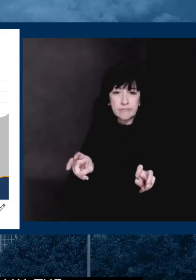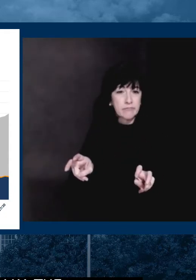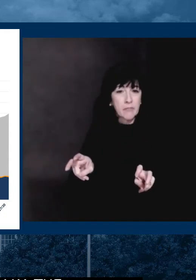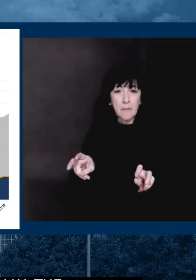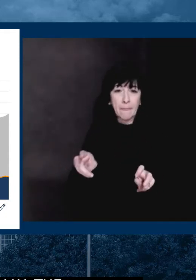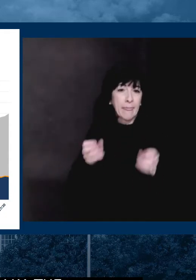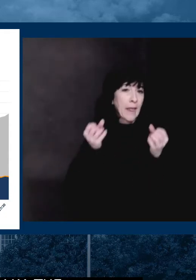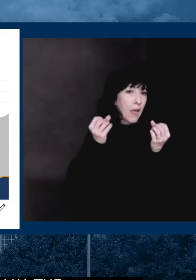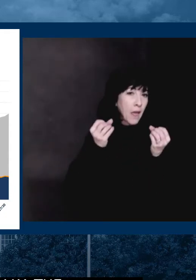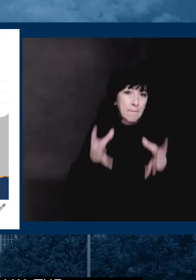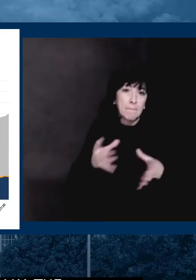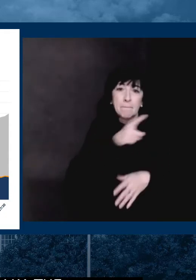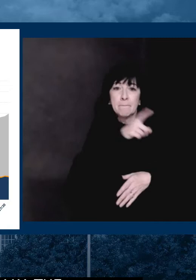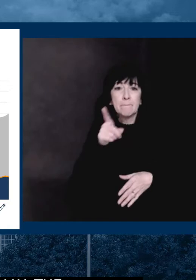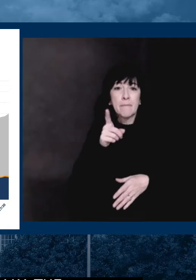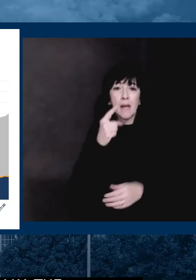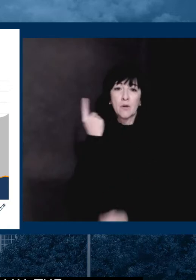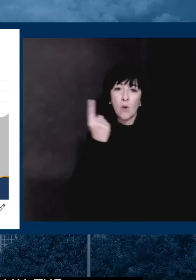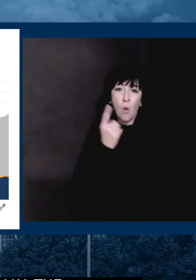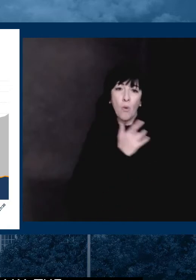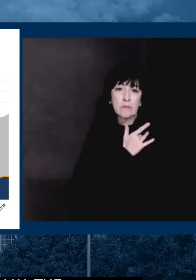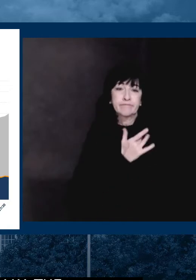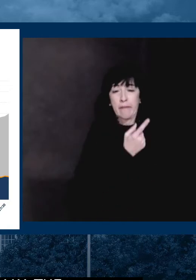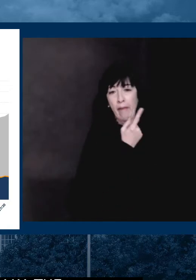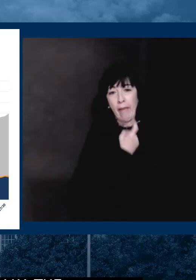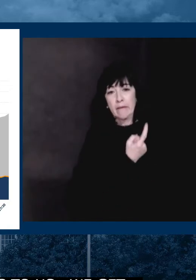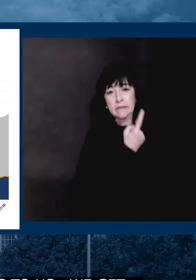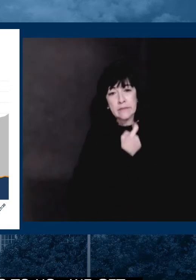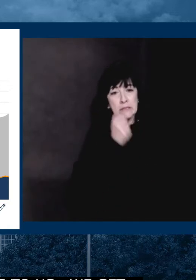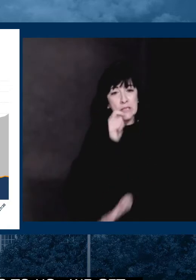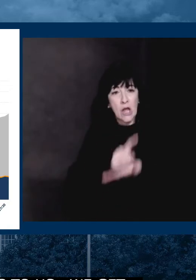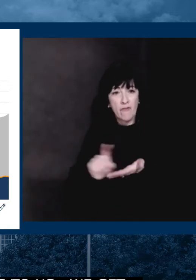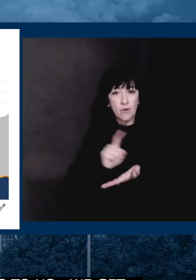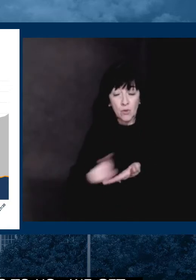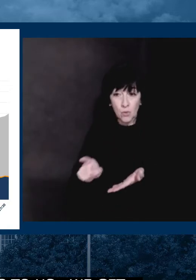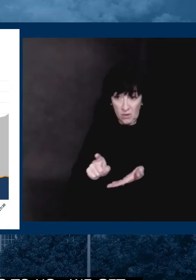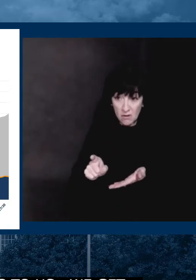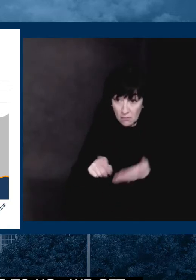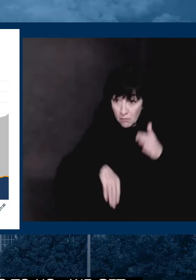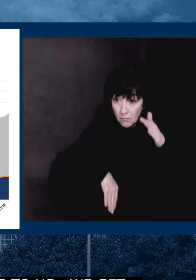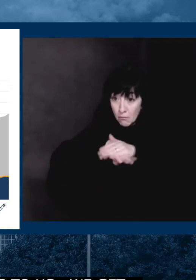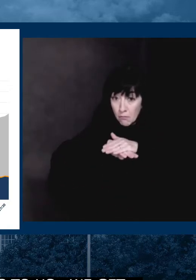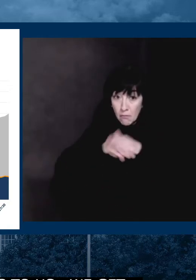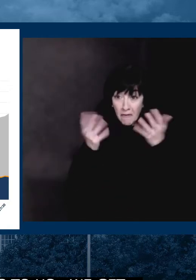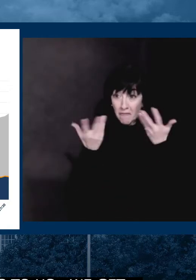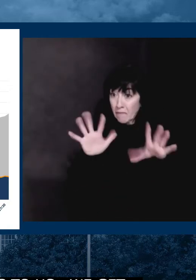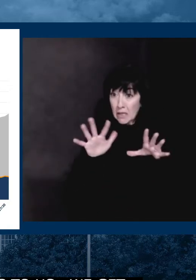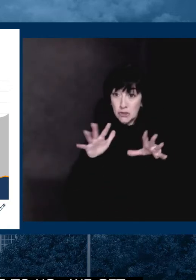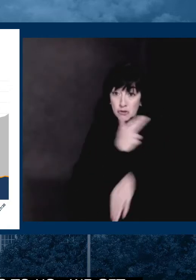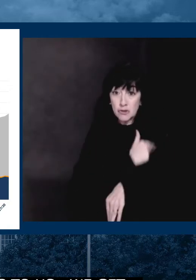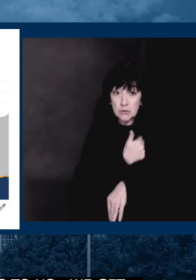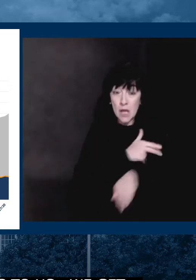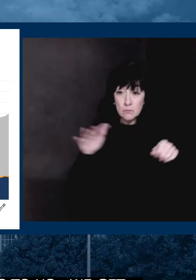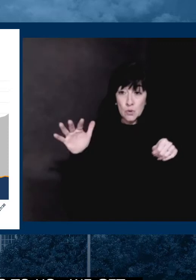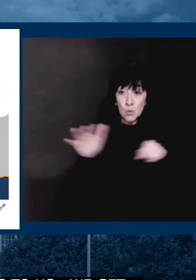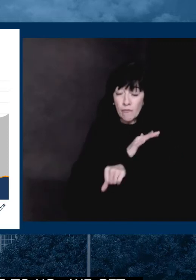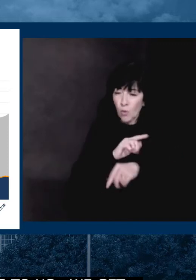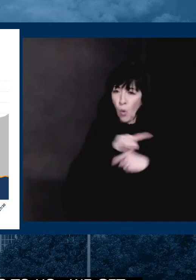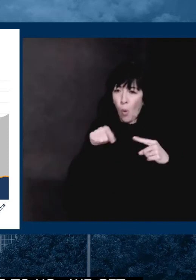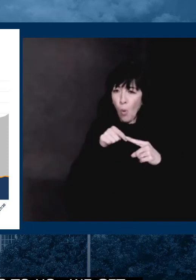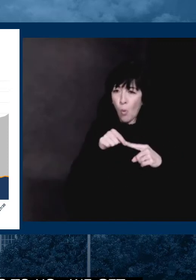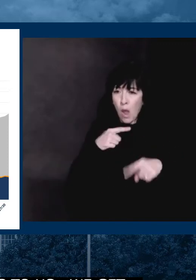full? When do the hospitals have no more room for patients? So the graph that you're looking at right now is from November 1st